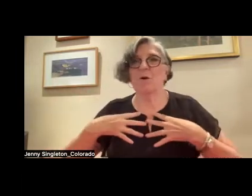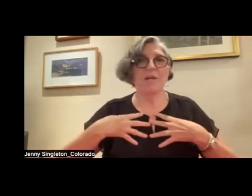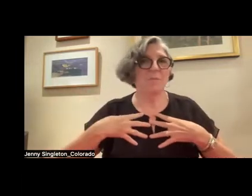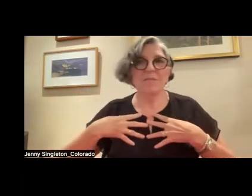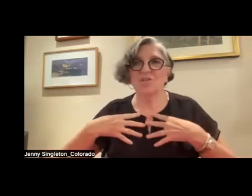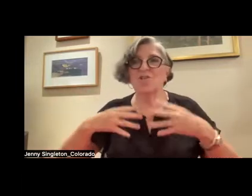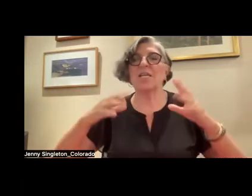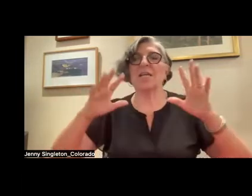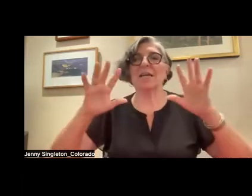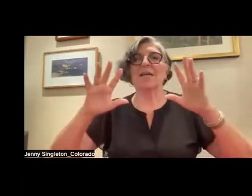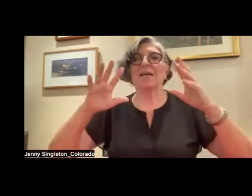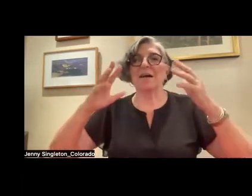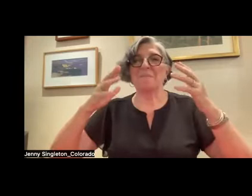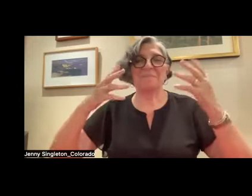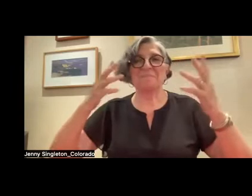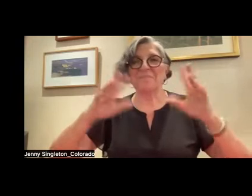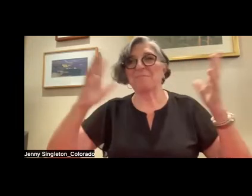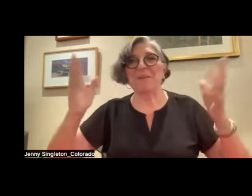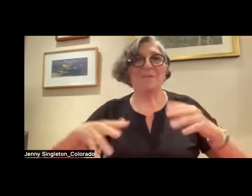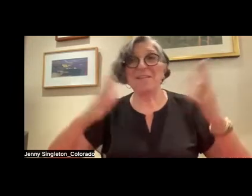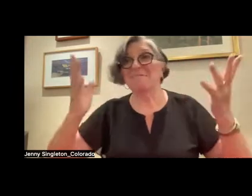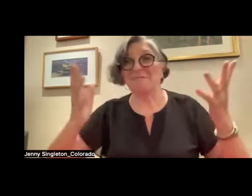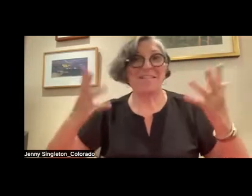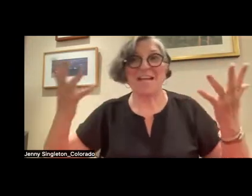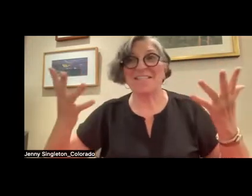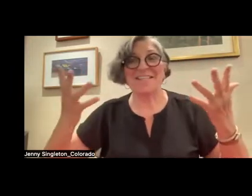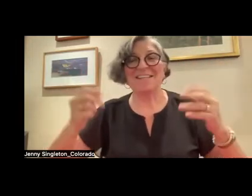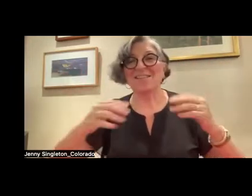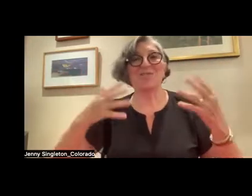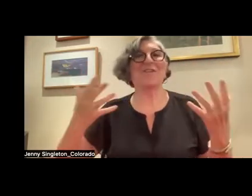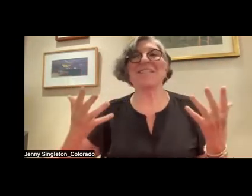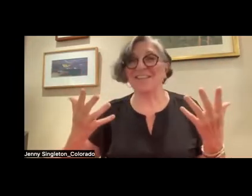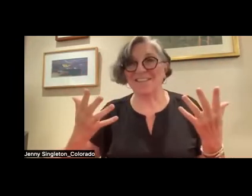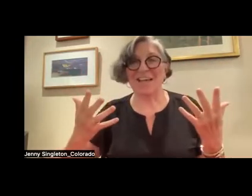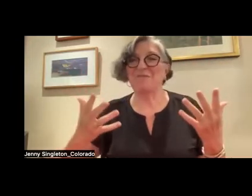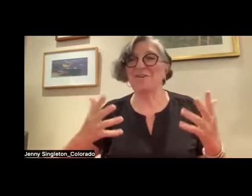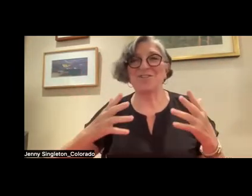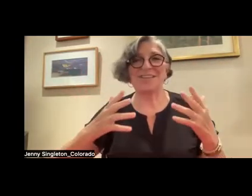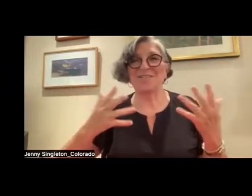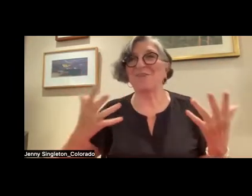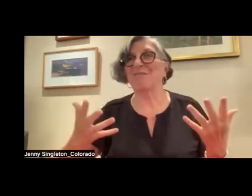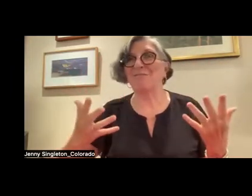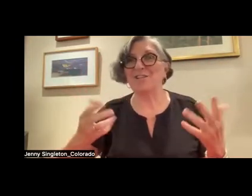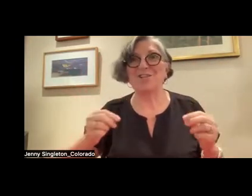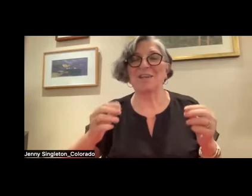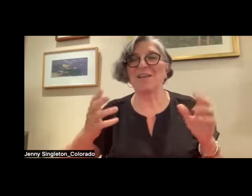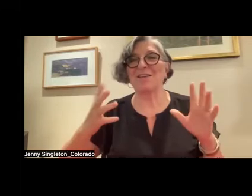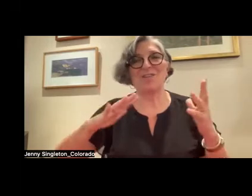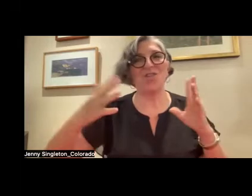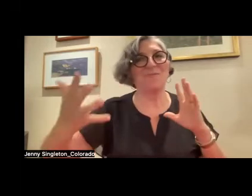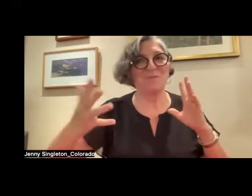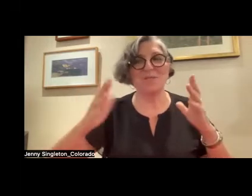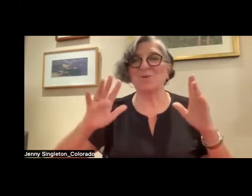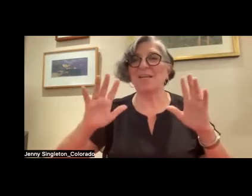use body positioning. So anyway, it's a fantastic storytelling language that is very rich, and